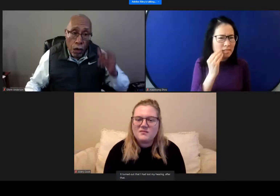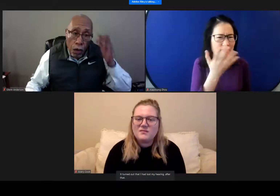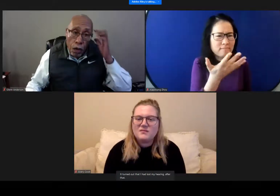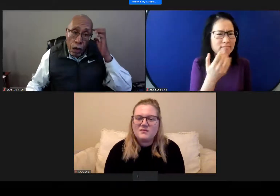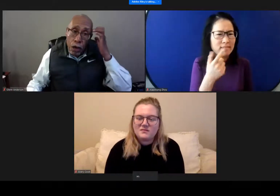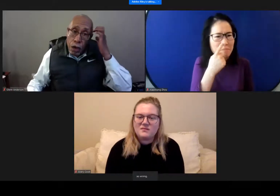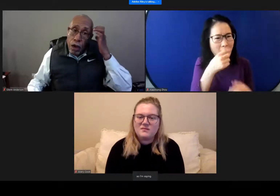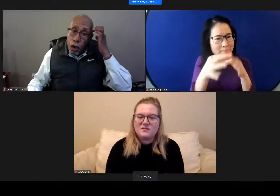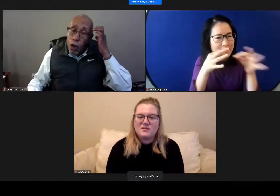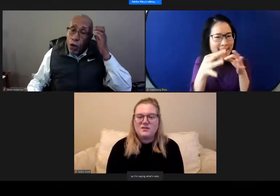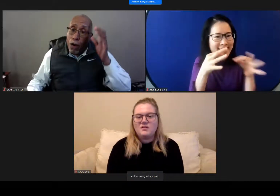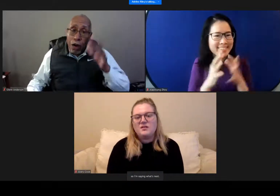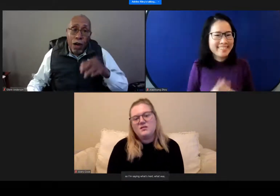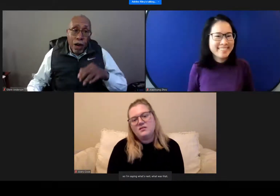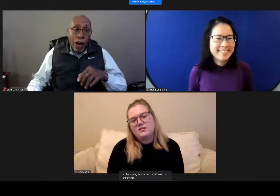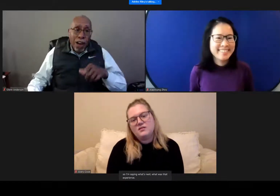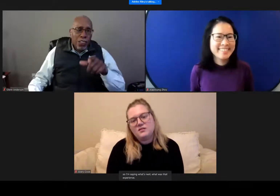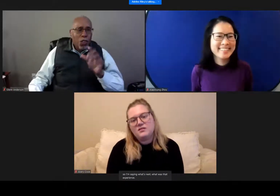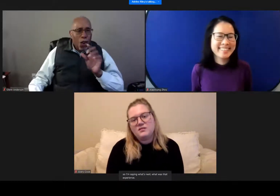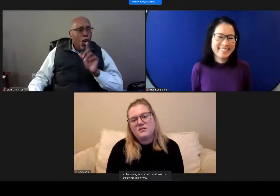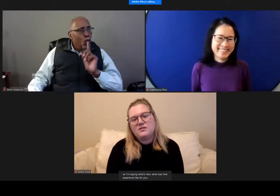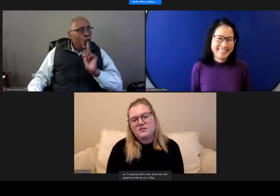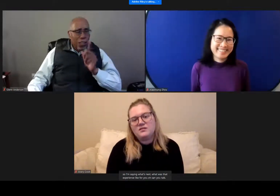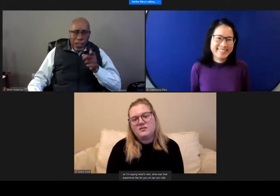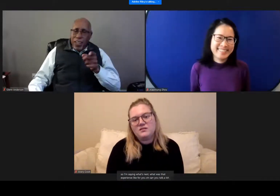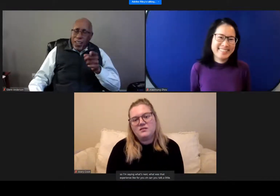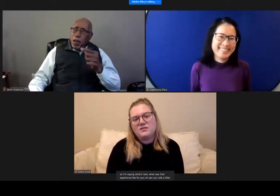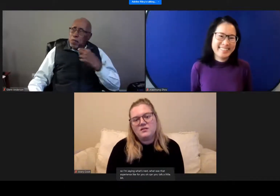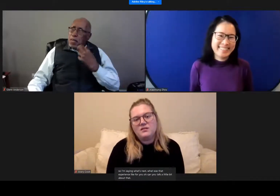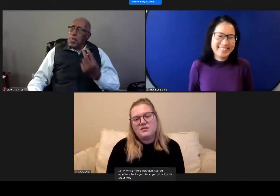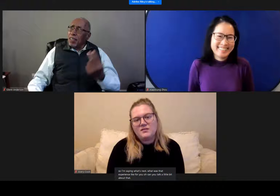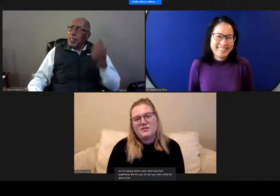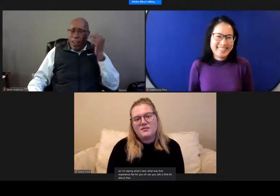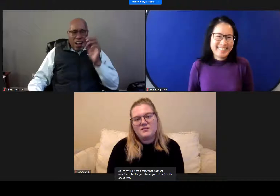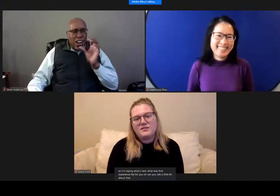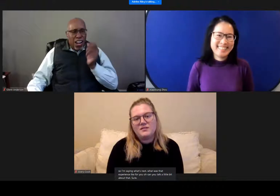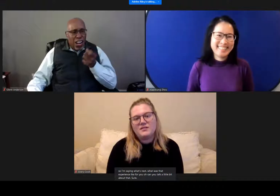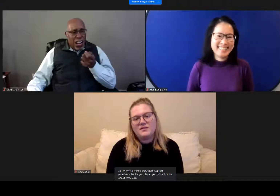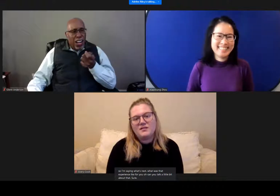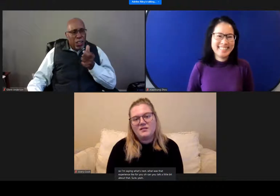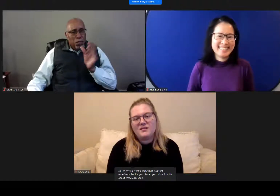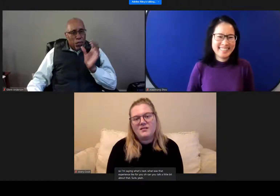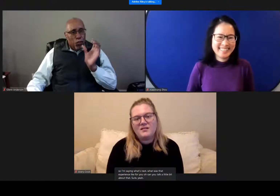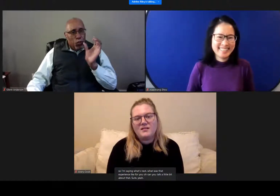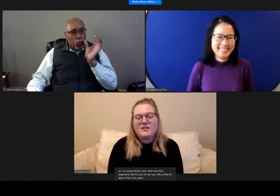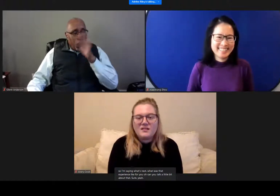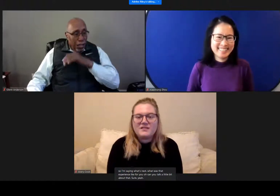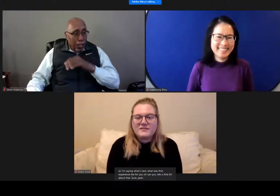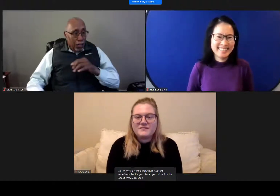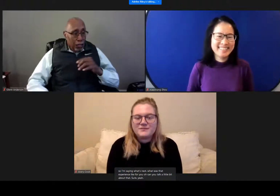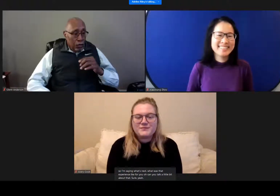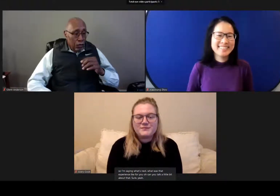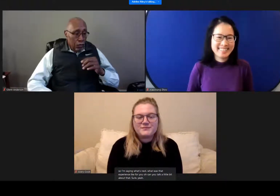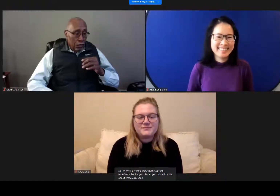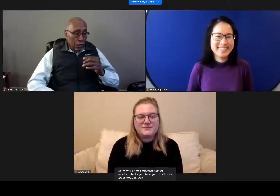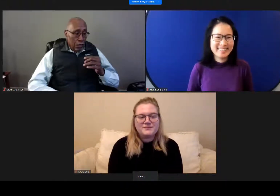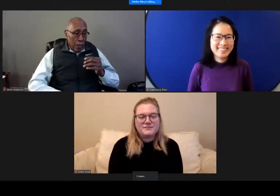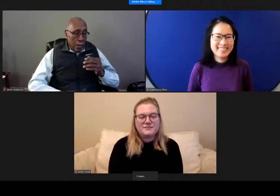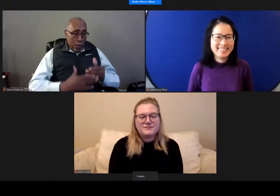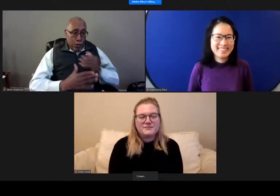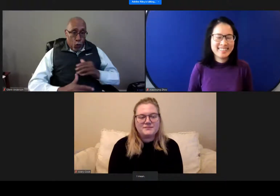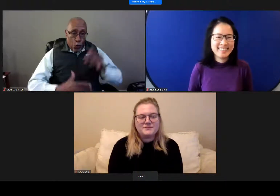So Xiaorong saying, what was that experience like for you? Can you talk a little bit about that? Sure, yeah. I